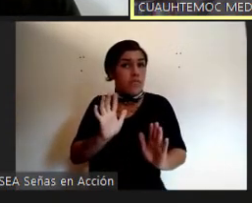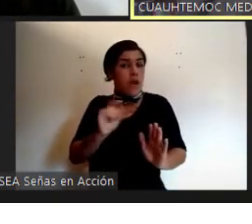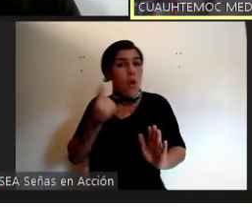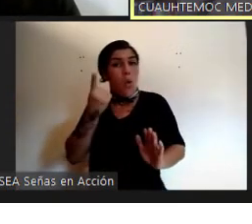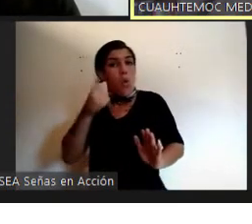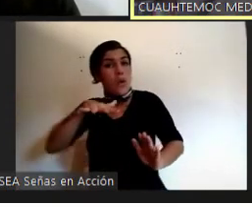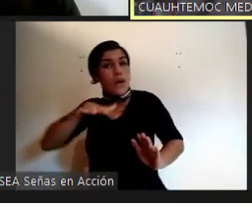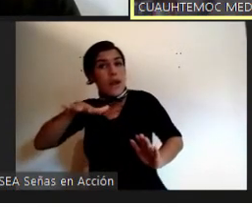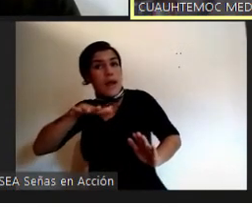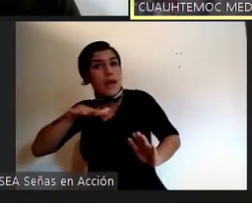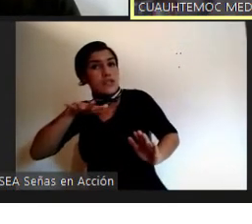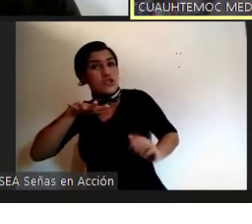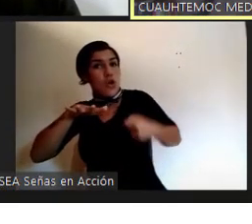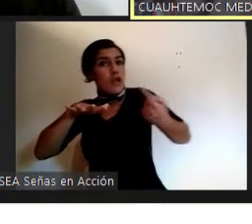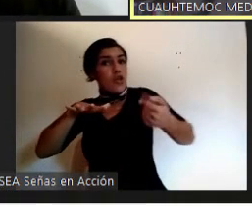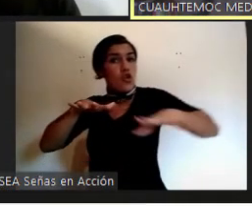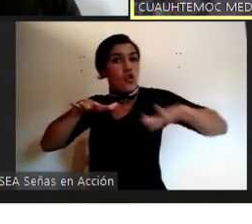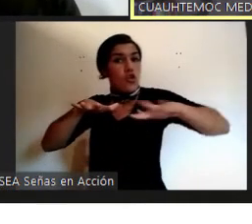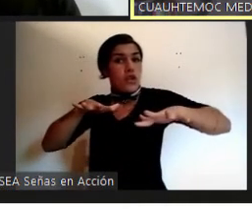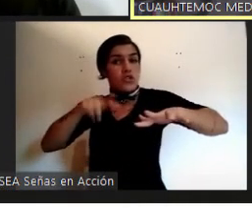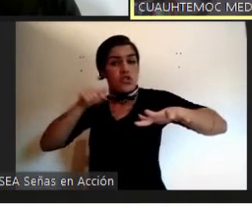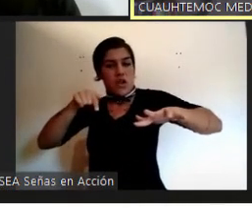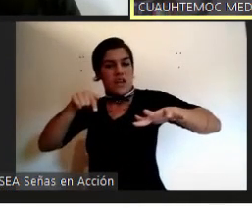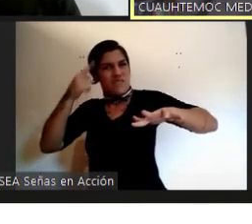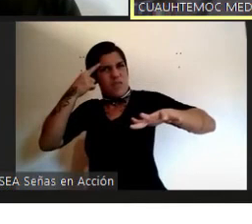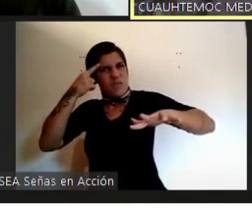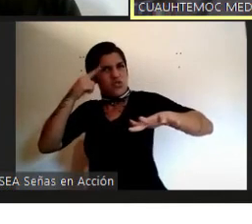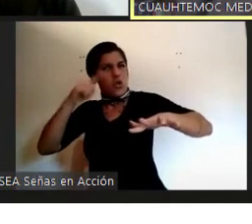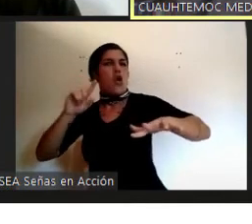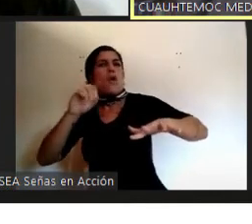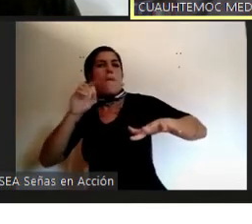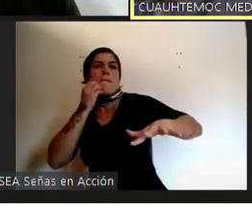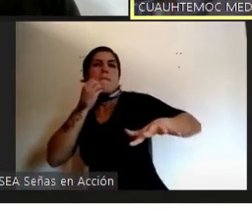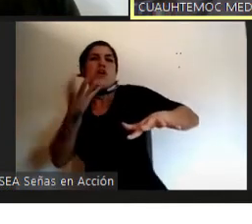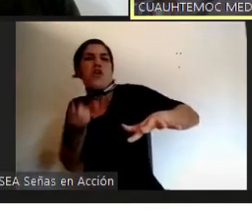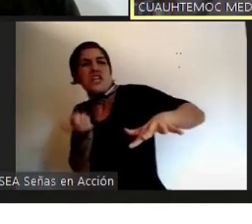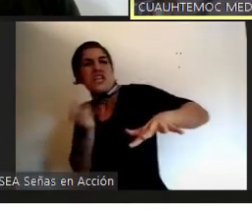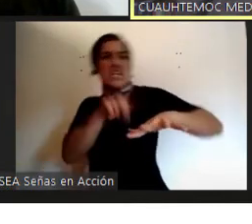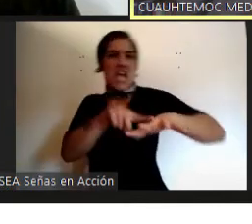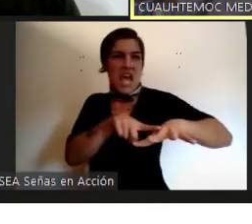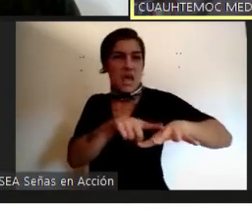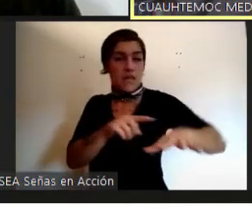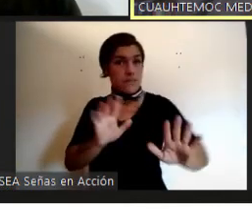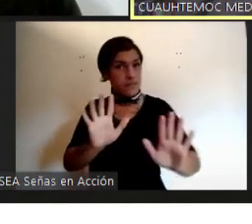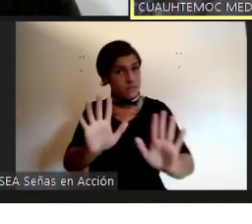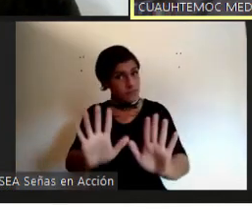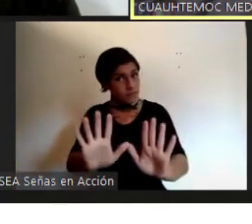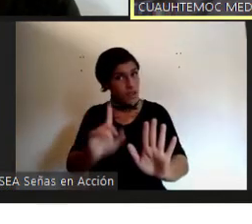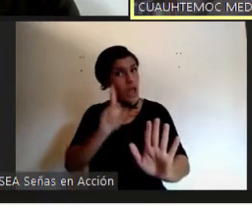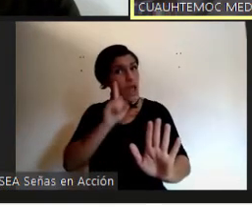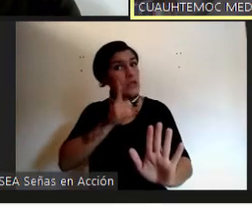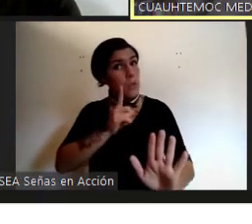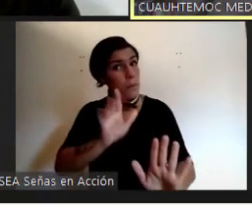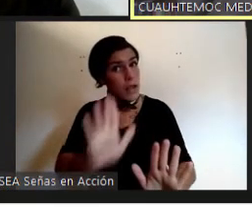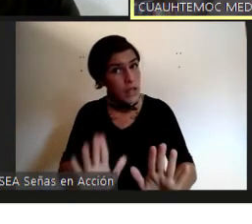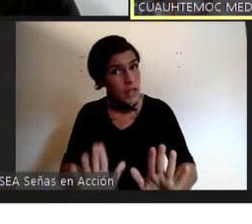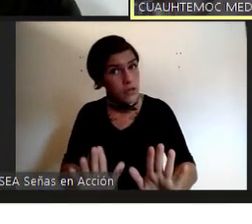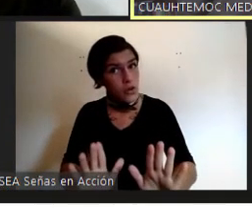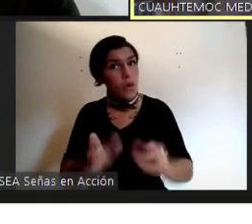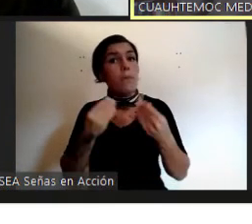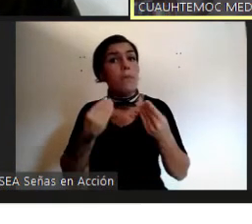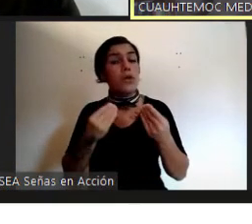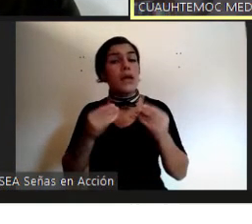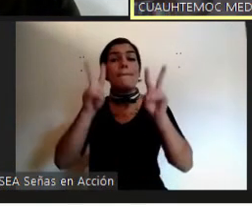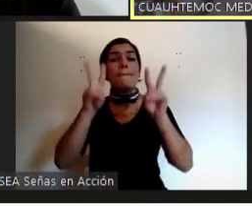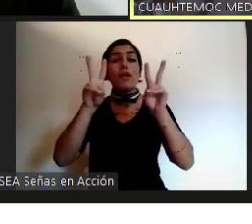area that is near. So against our expectations, local could mean the